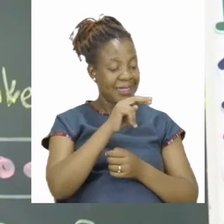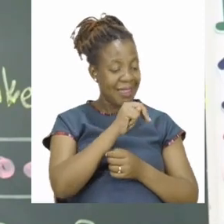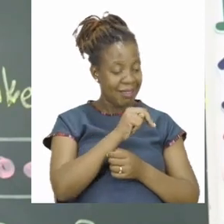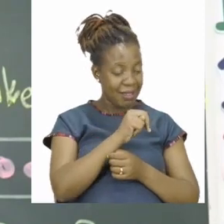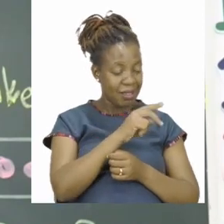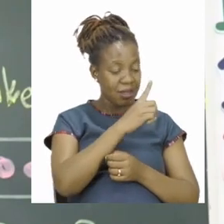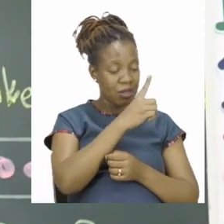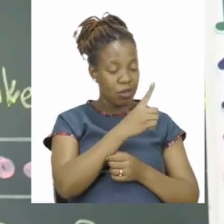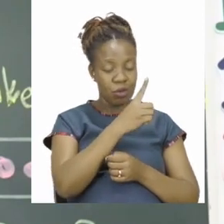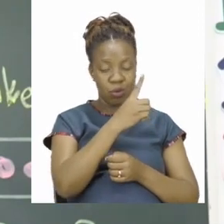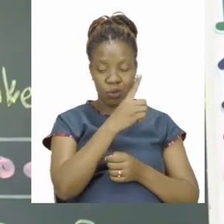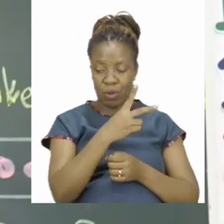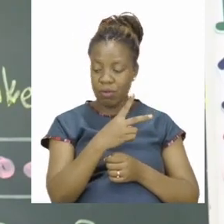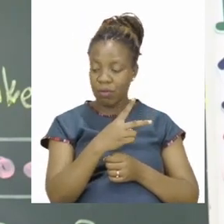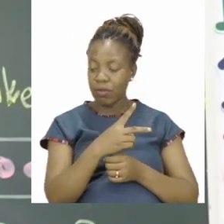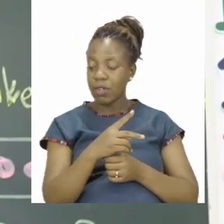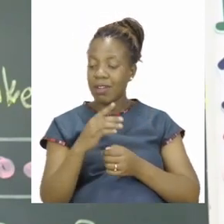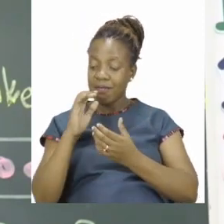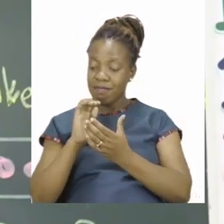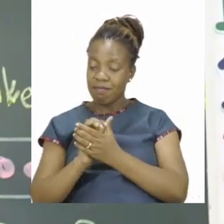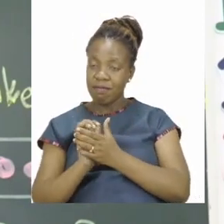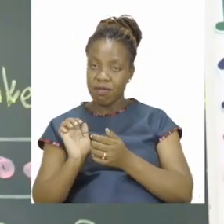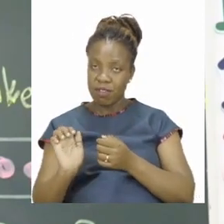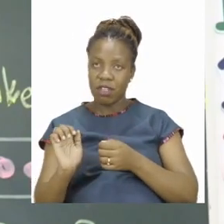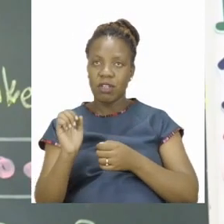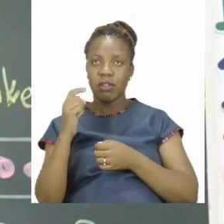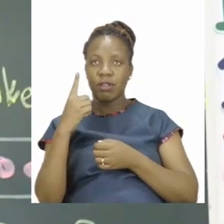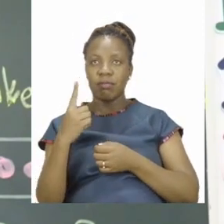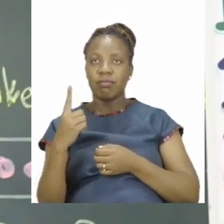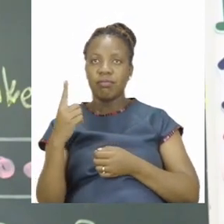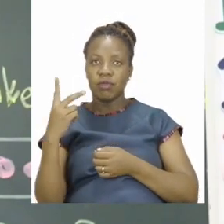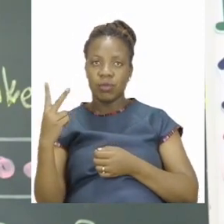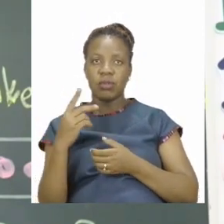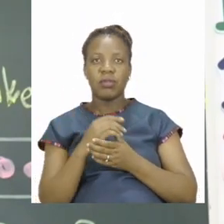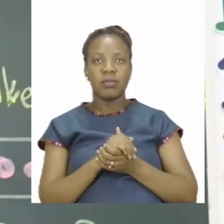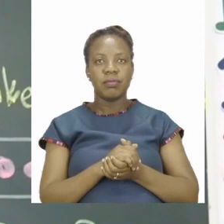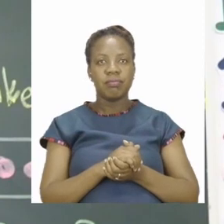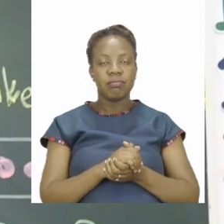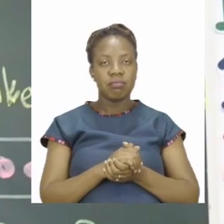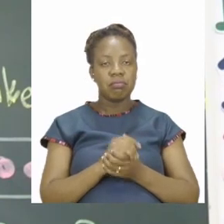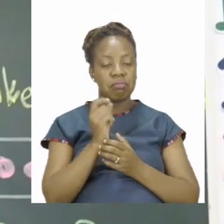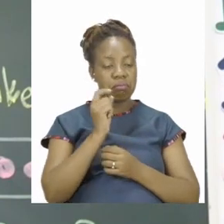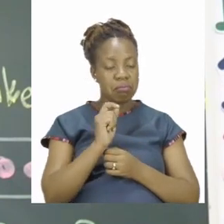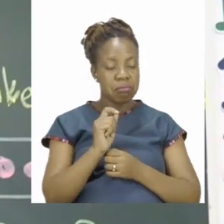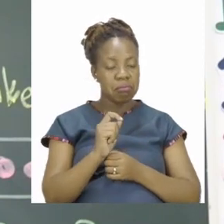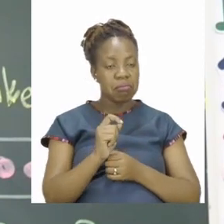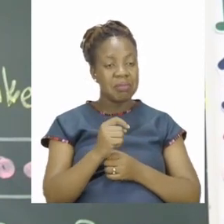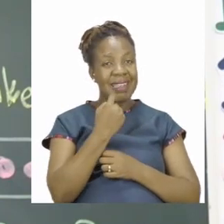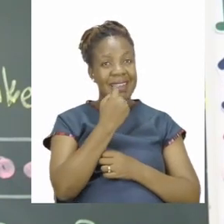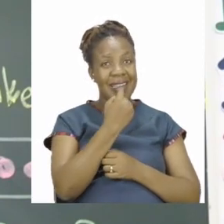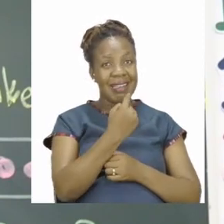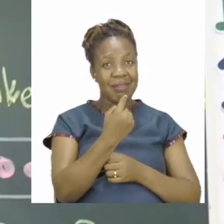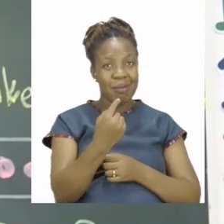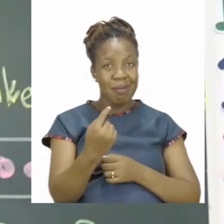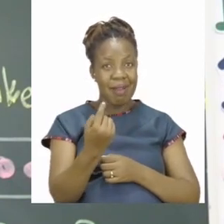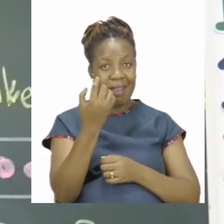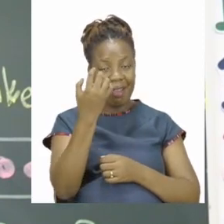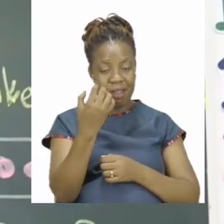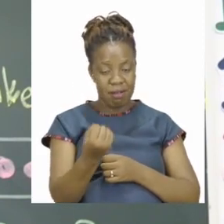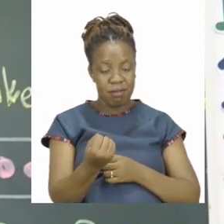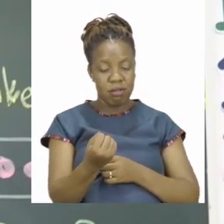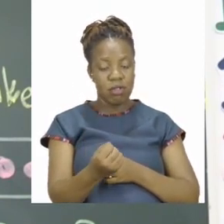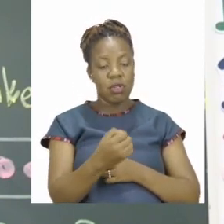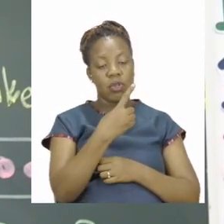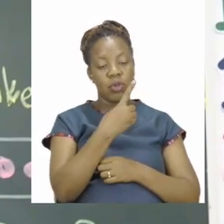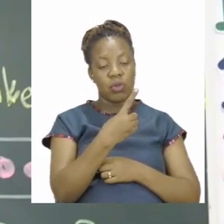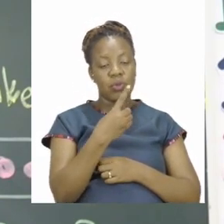same number of sweets. So our statement can actually say each one has 12